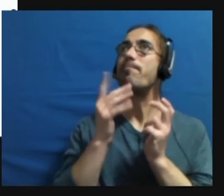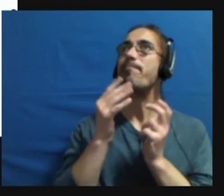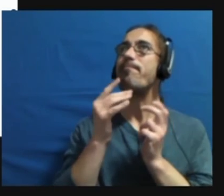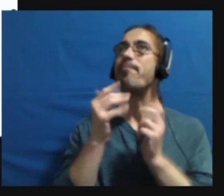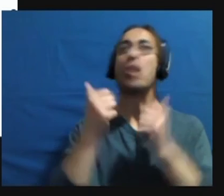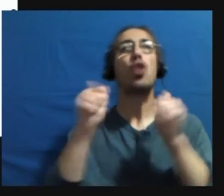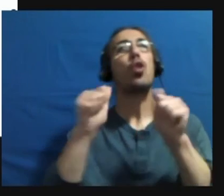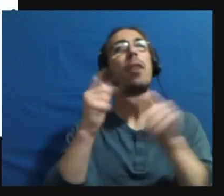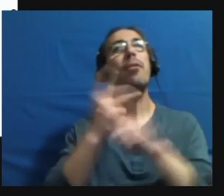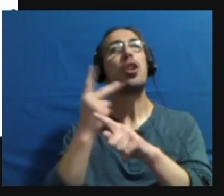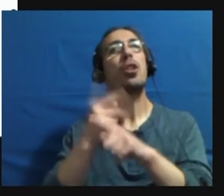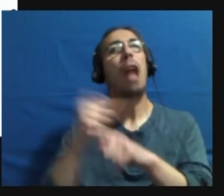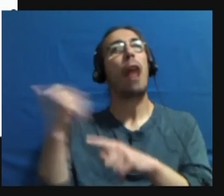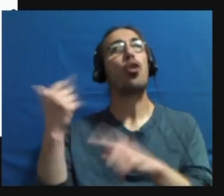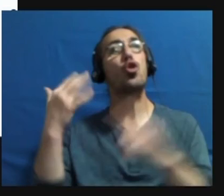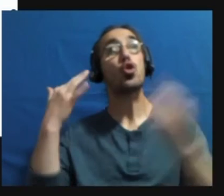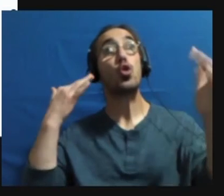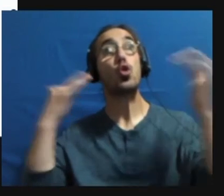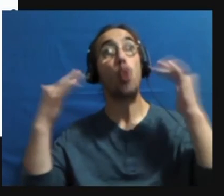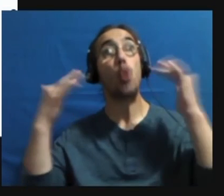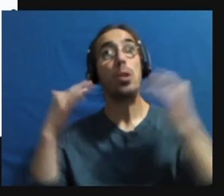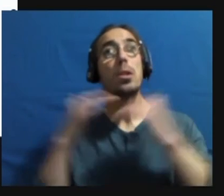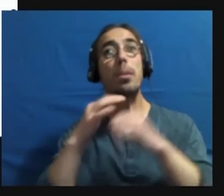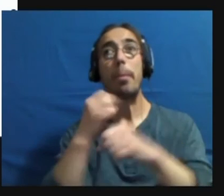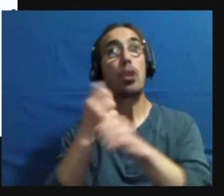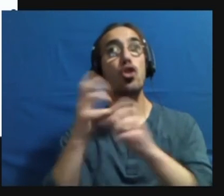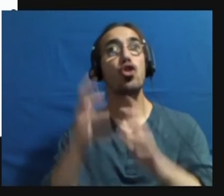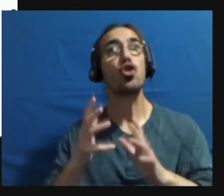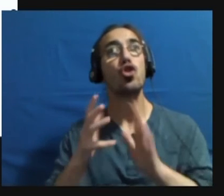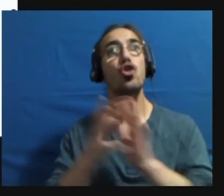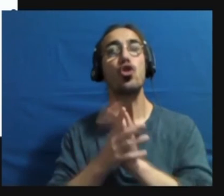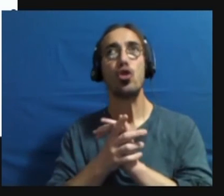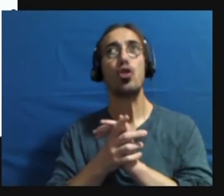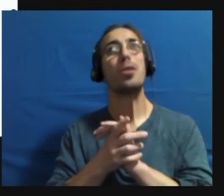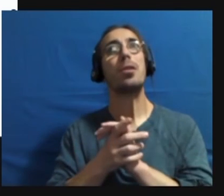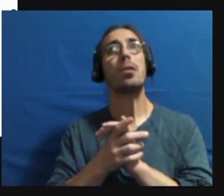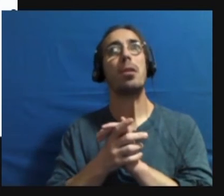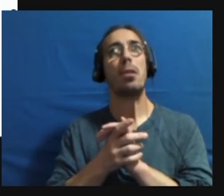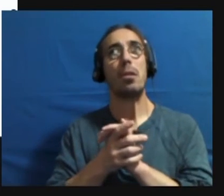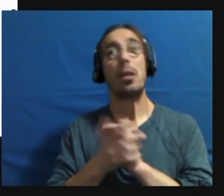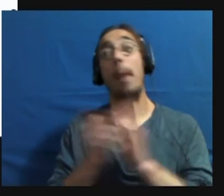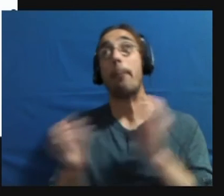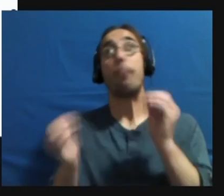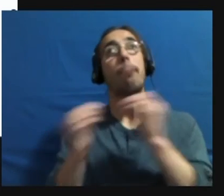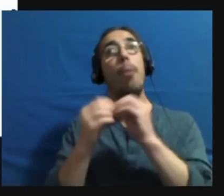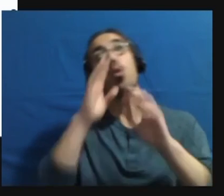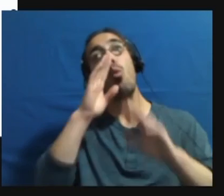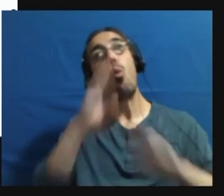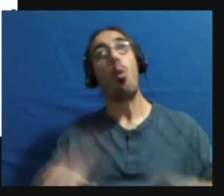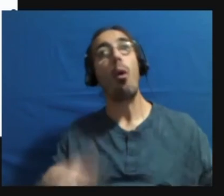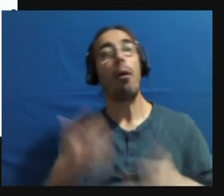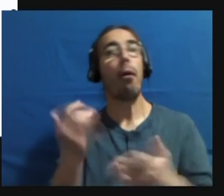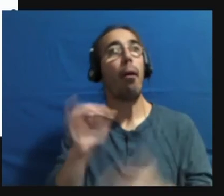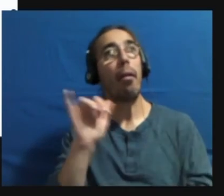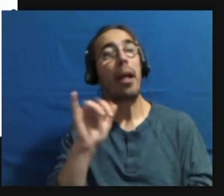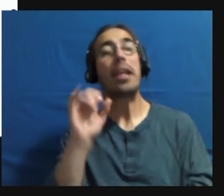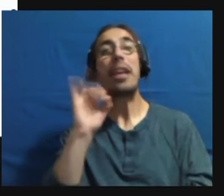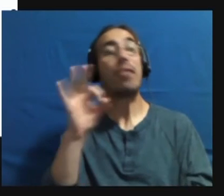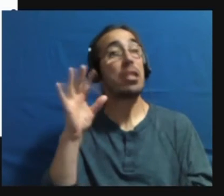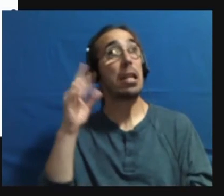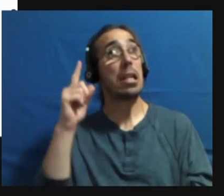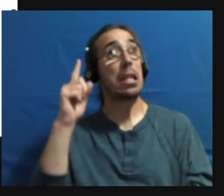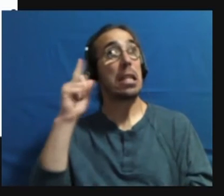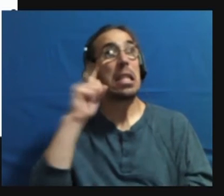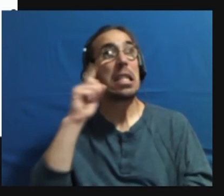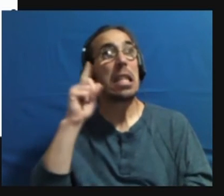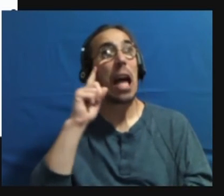like noise makers that are quieter too. Maybe if it's a sound thing, like fidget